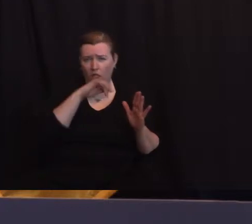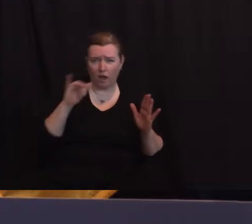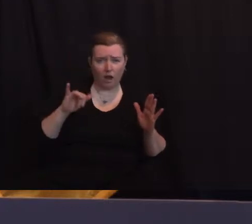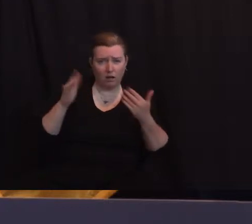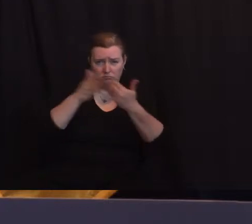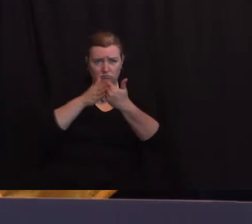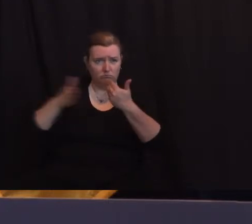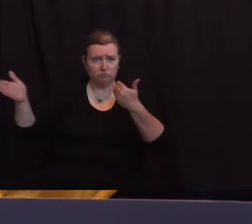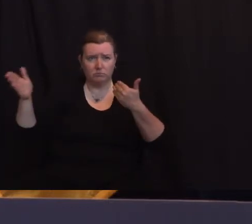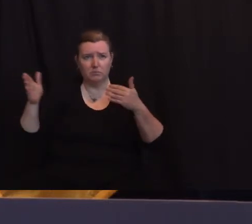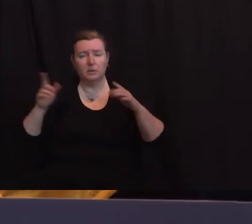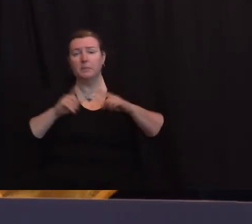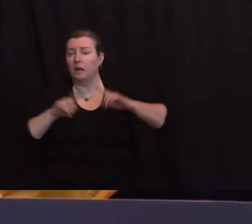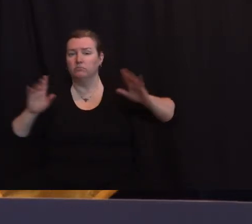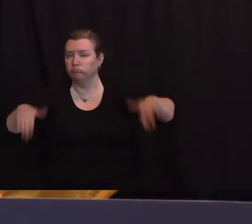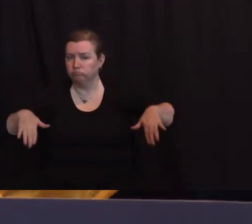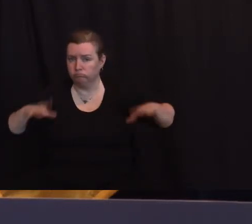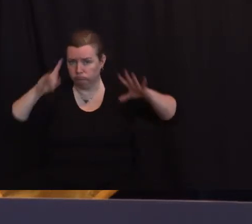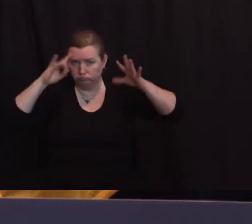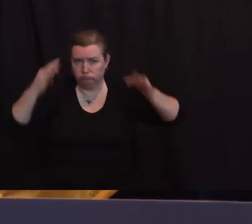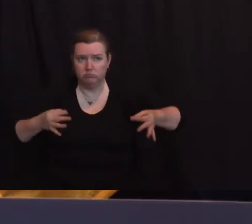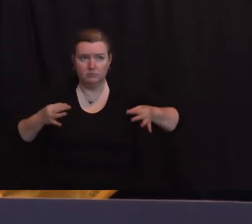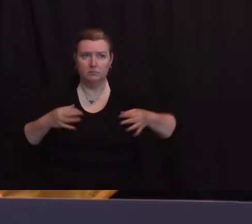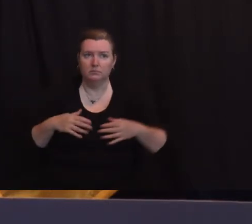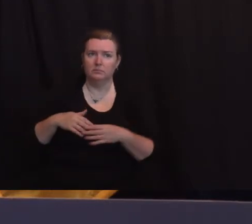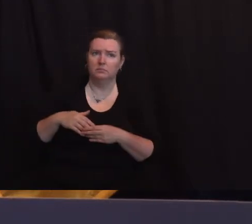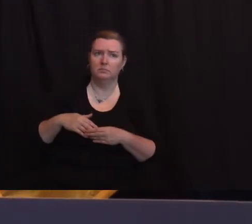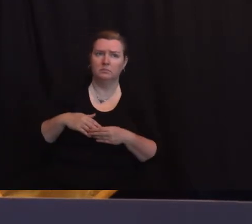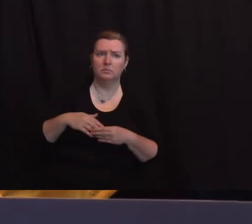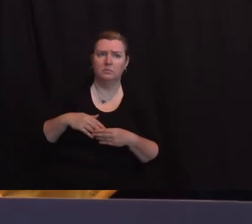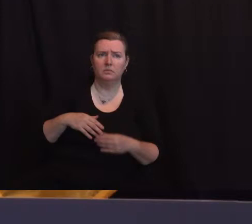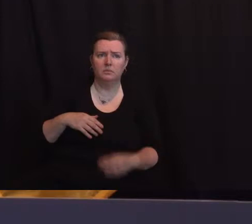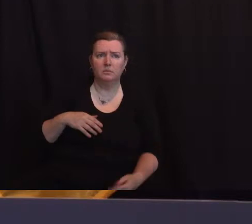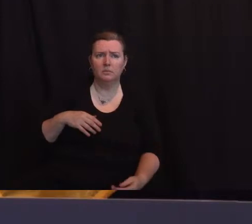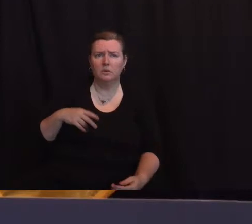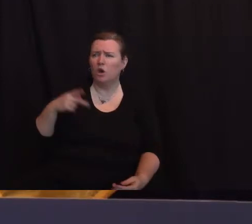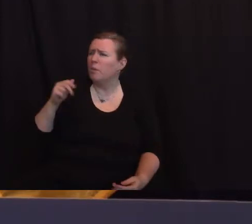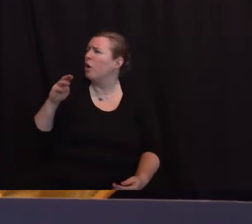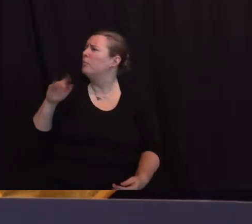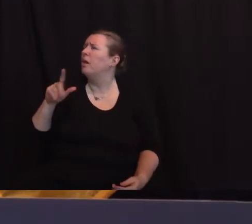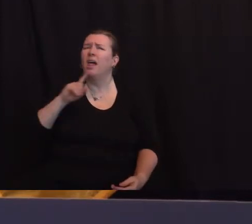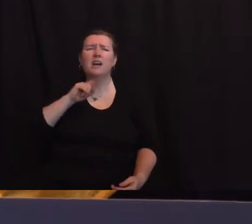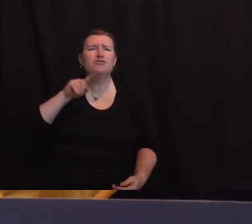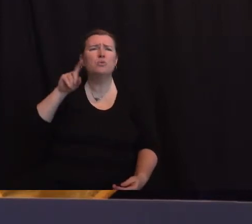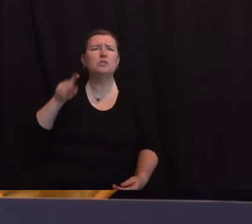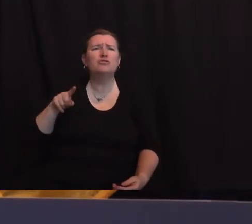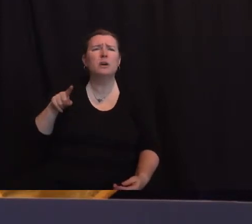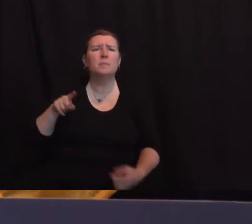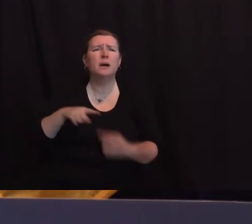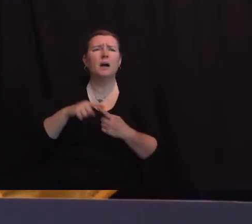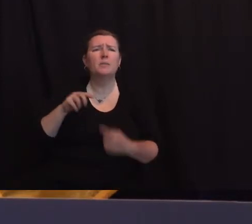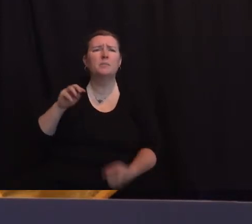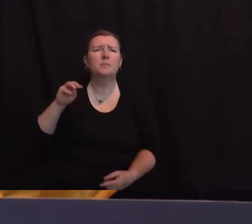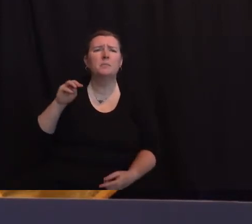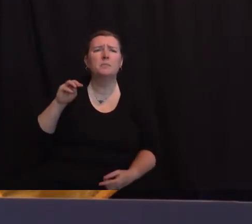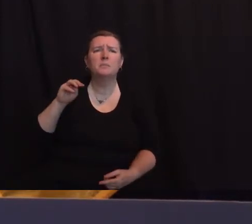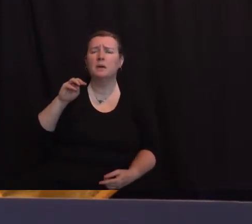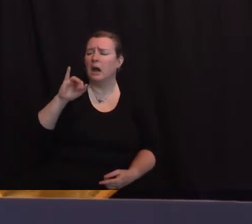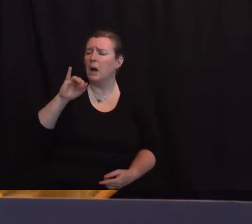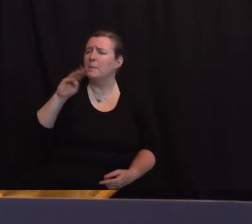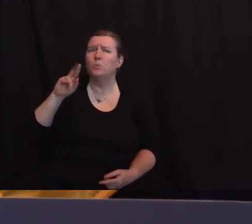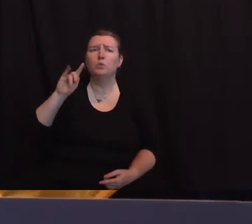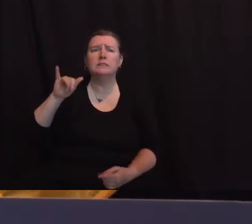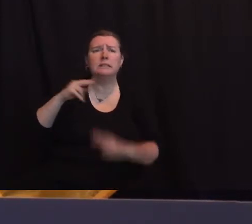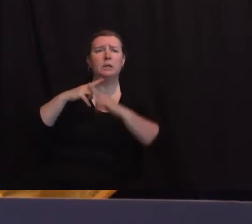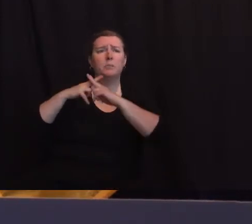determined. Paramount, could you answer the question on the immunity provisions? Sure. So the immunity provisions take